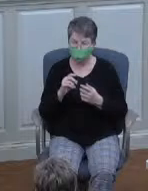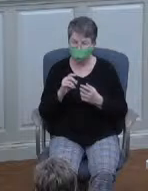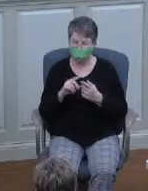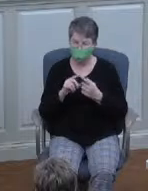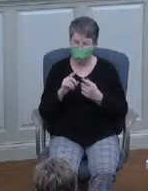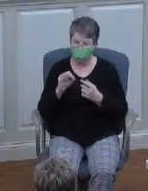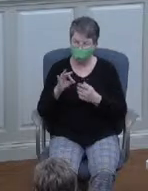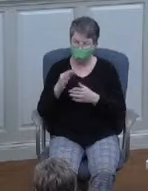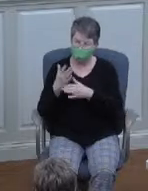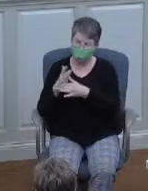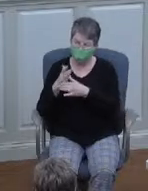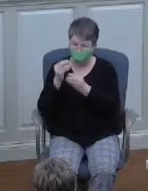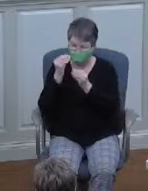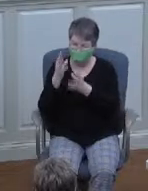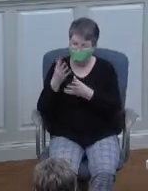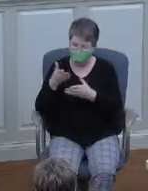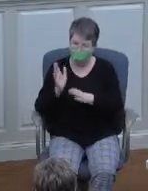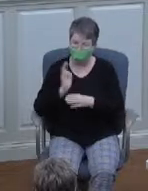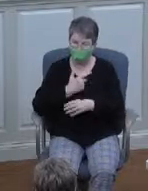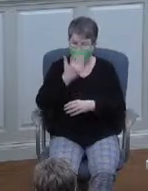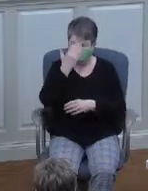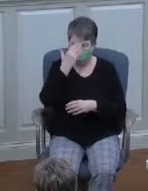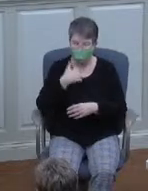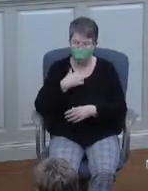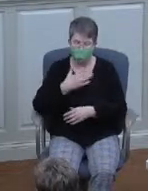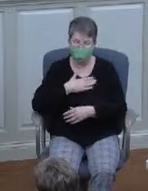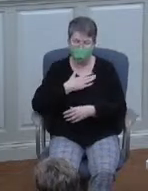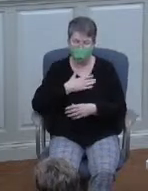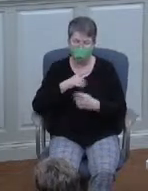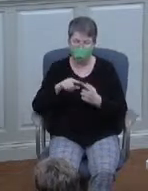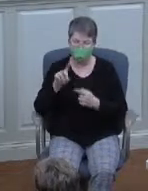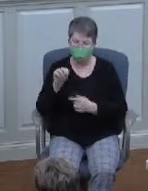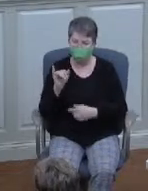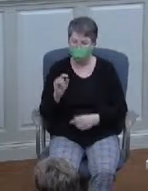sharing of information, just let us know and we'll be happy to do it.